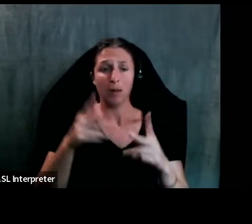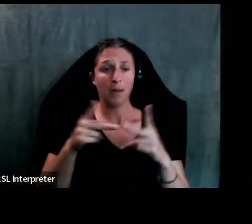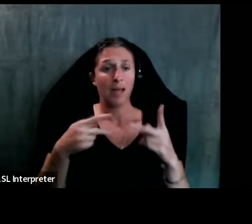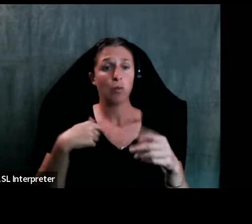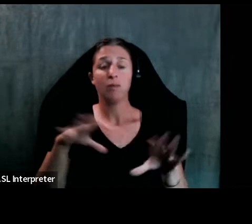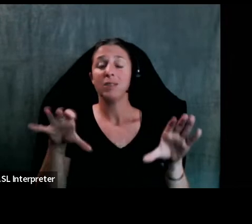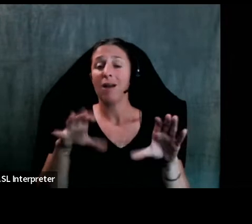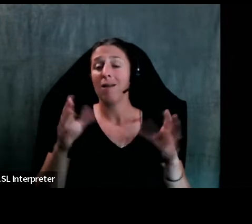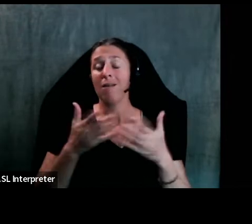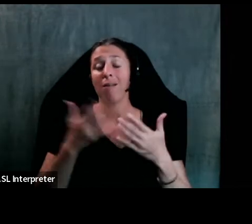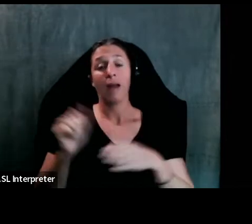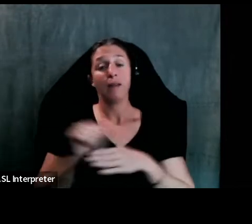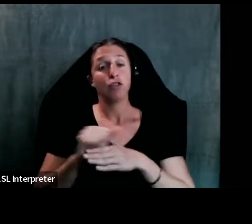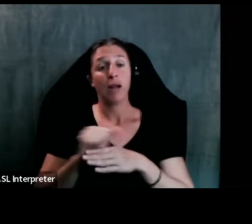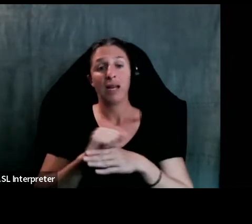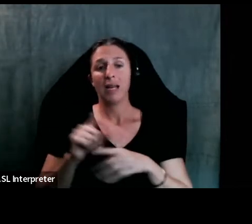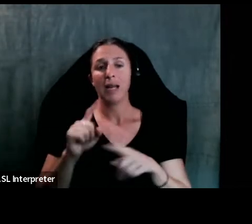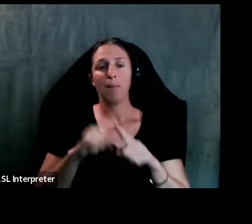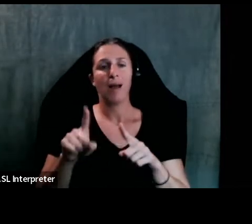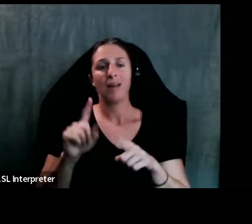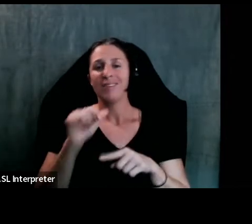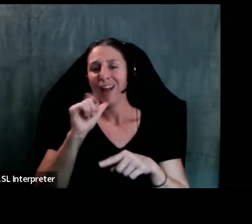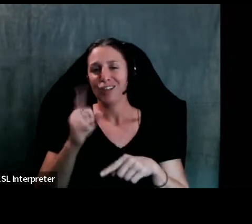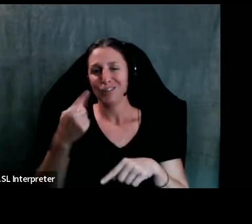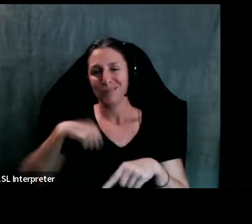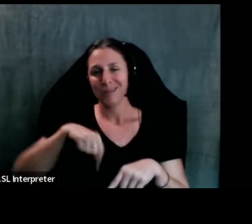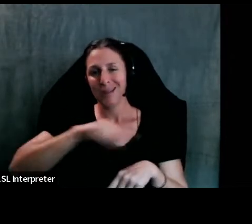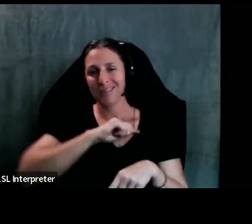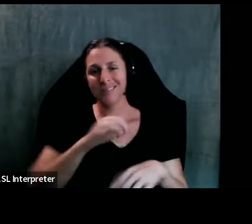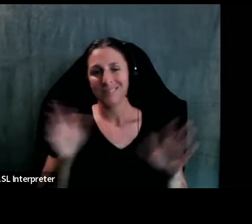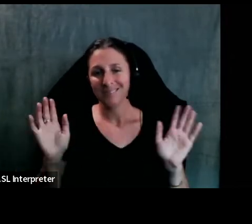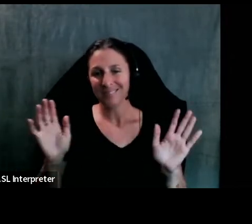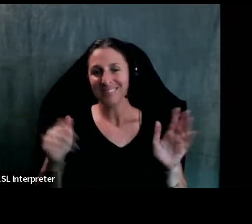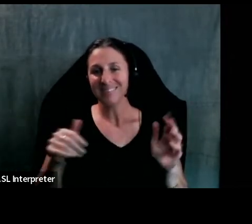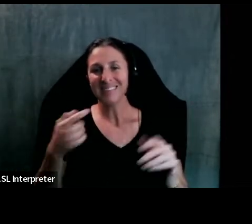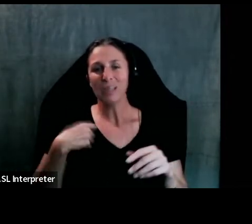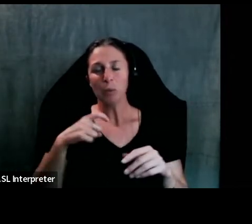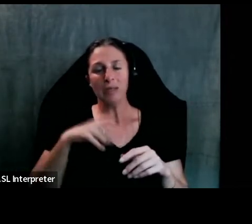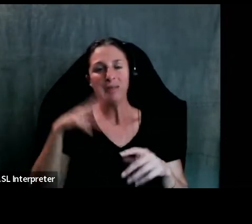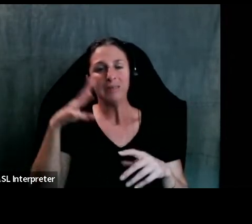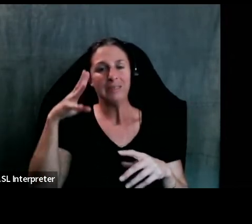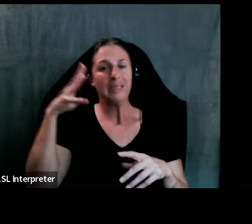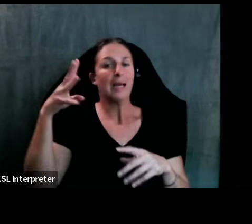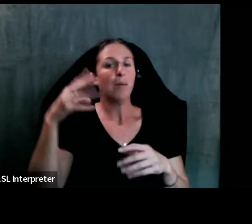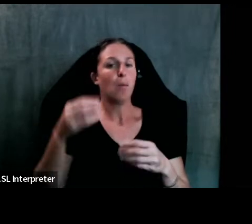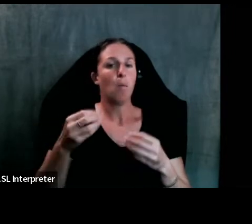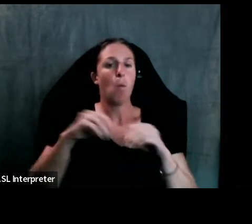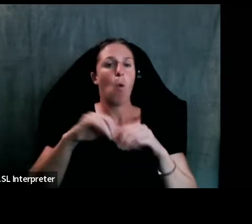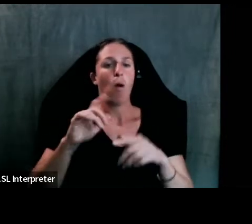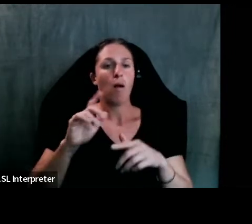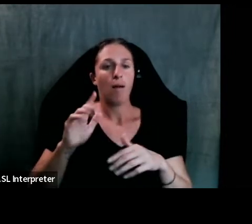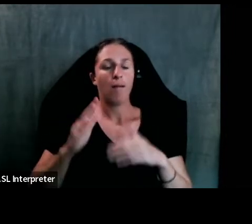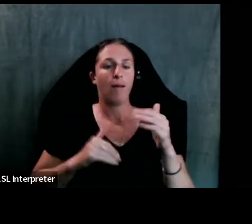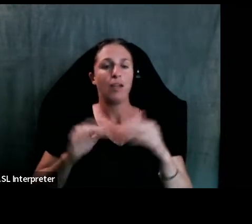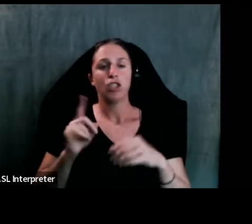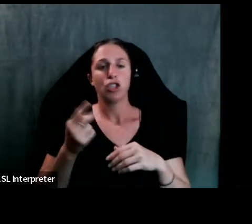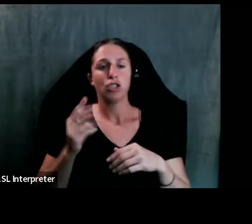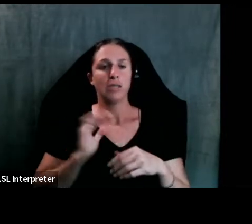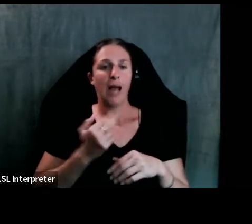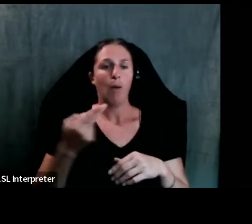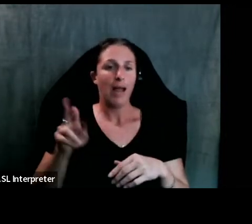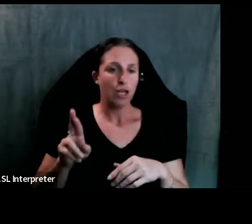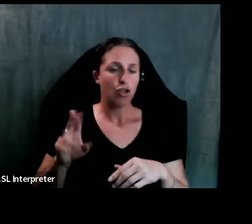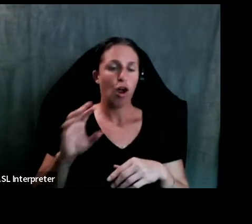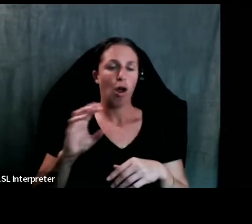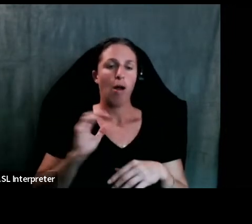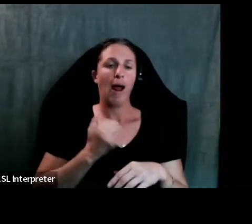of training, but it's beyond just us. And that's where we have to kind of come up with, it's beyond just our HR and our employees.